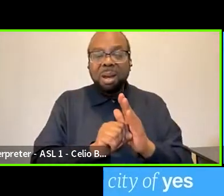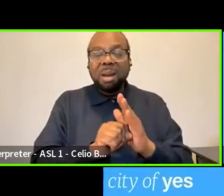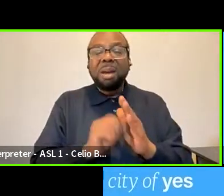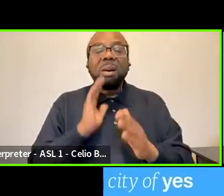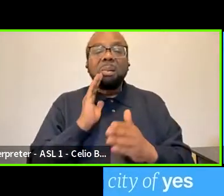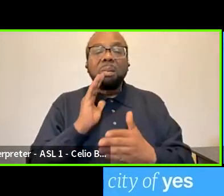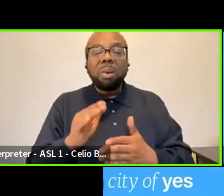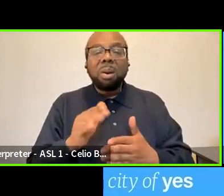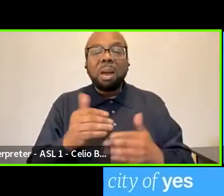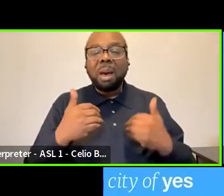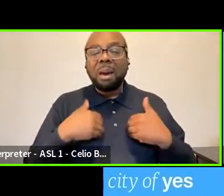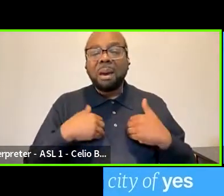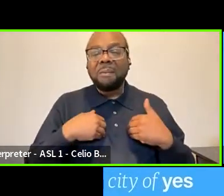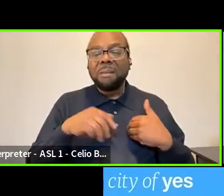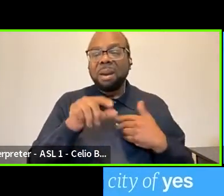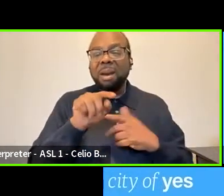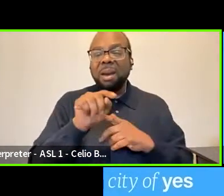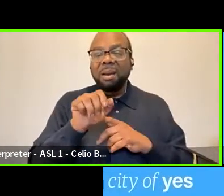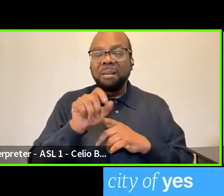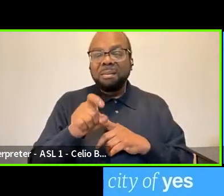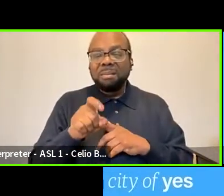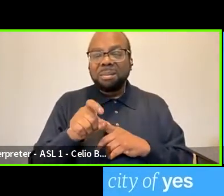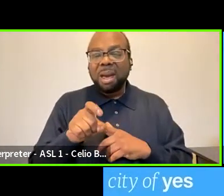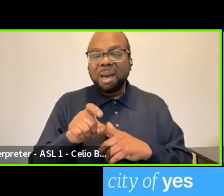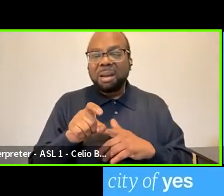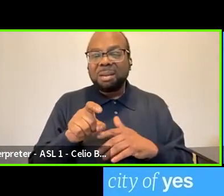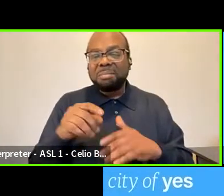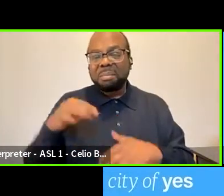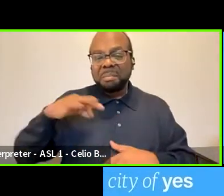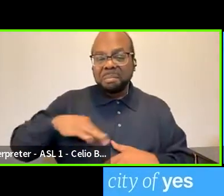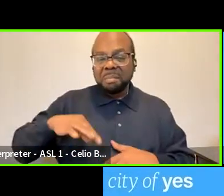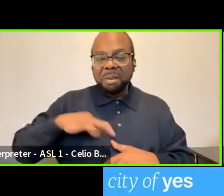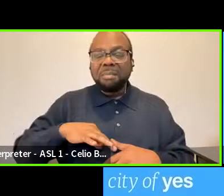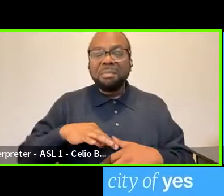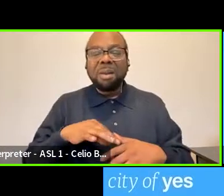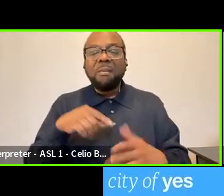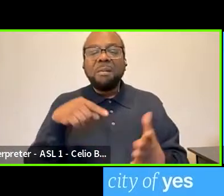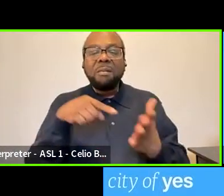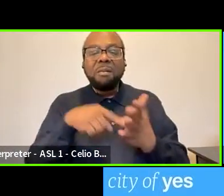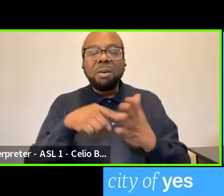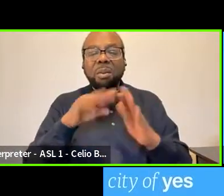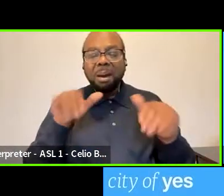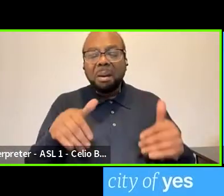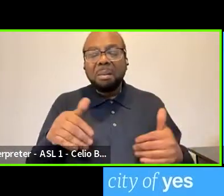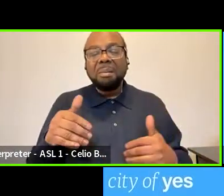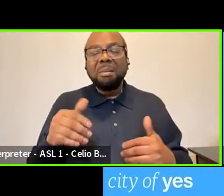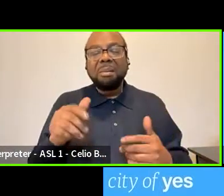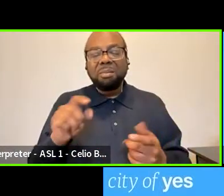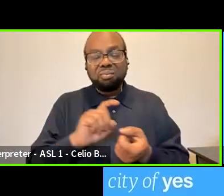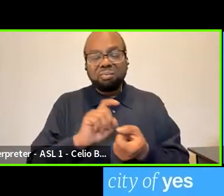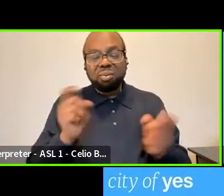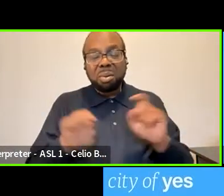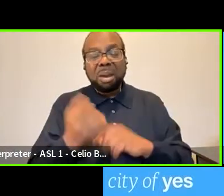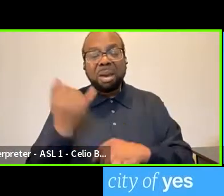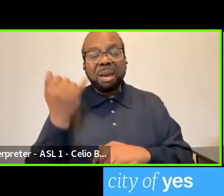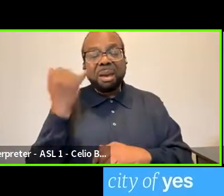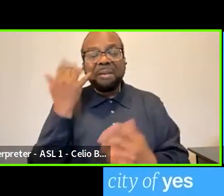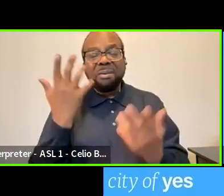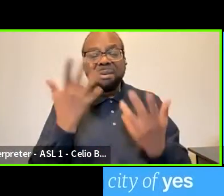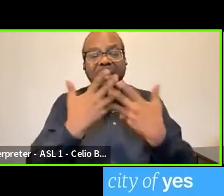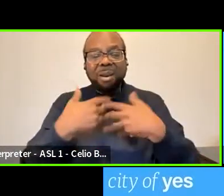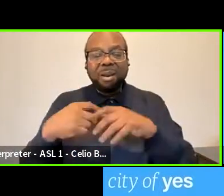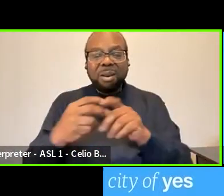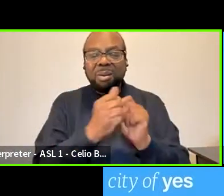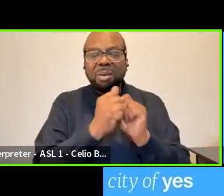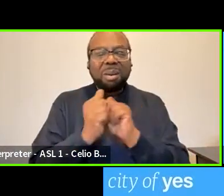with a tax incentive to support affordable housing, um, in conversions. Um, and if all these things come together, we're absolutely ecstatic